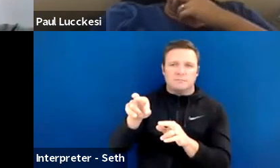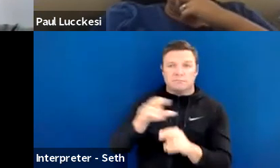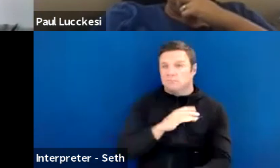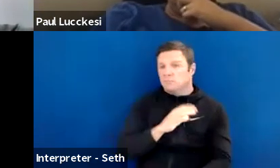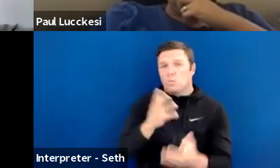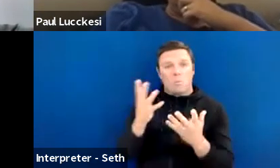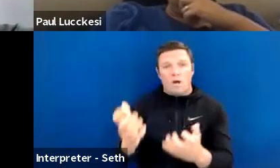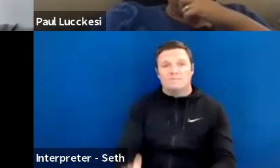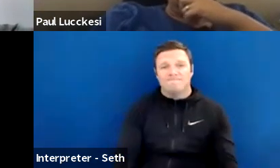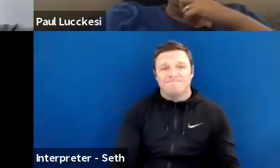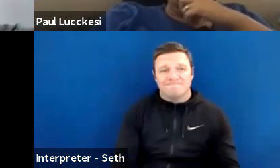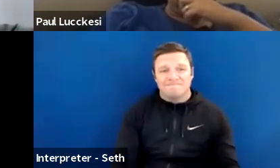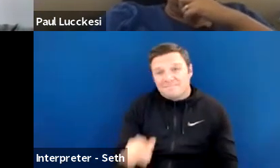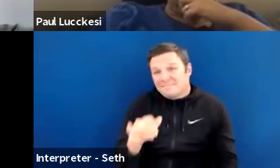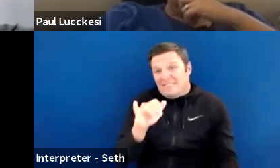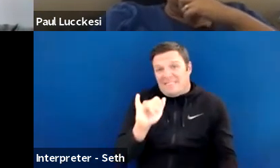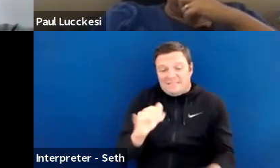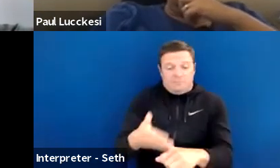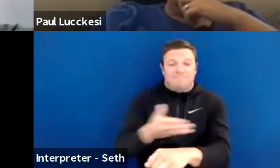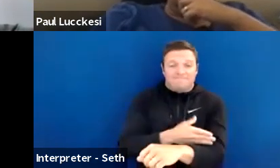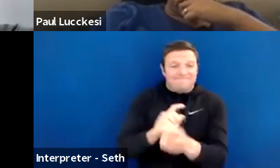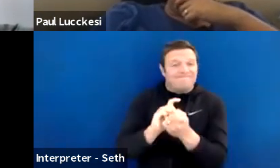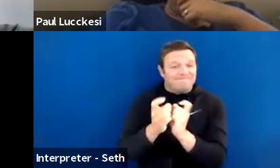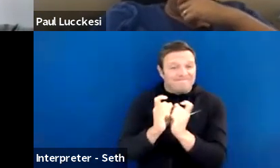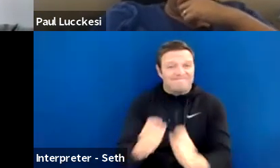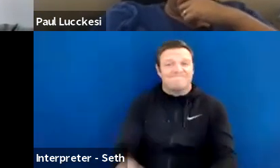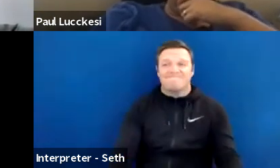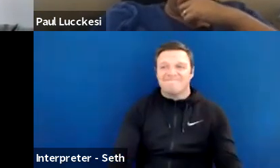bad. That's how we make changes and improvements.